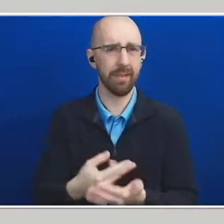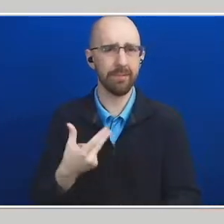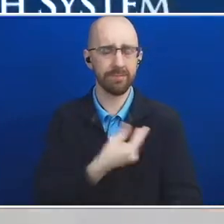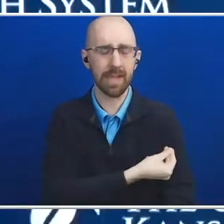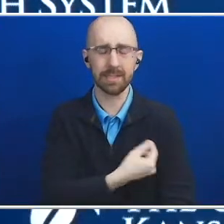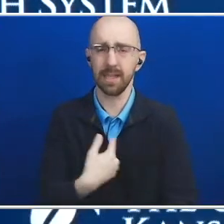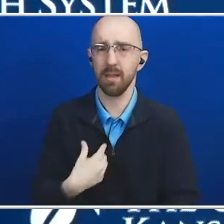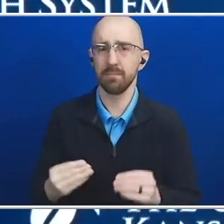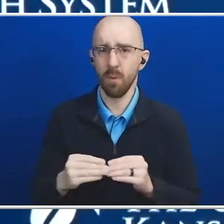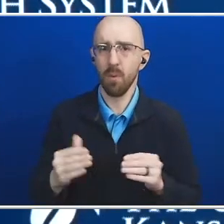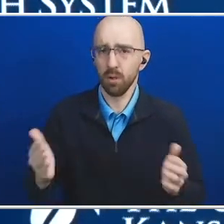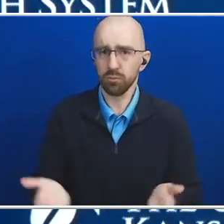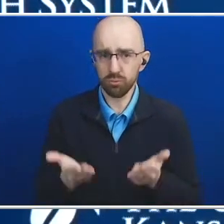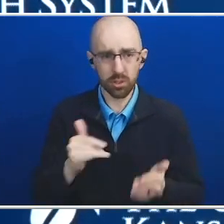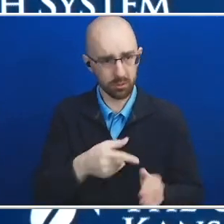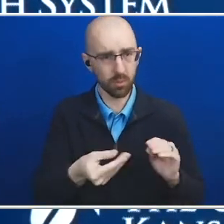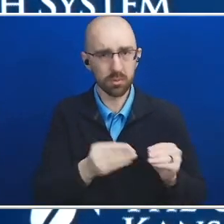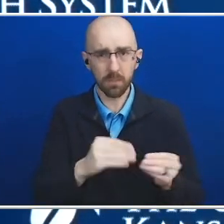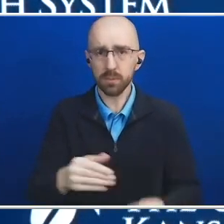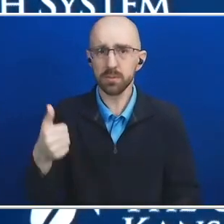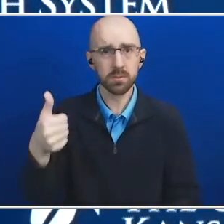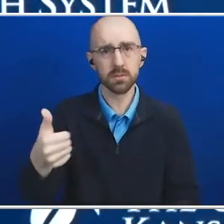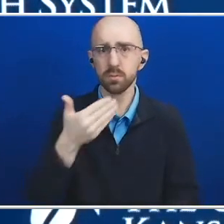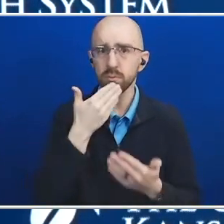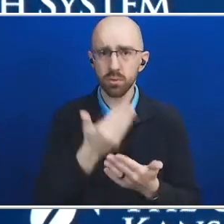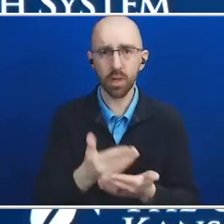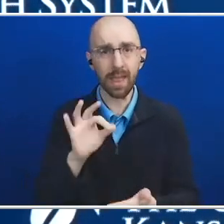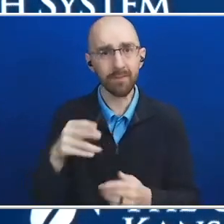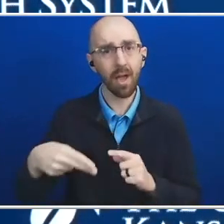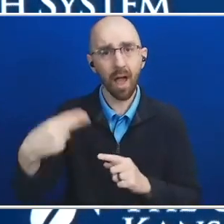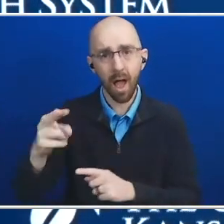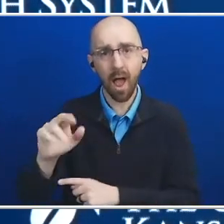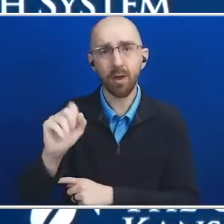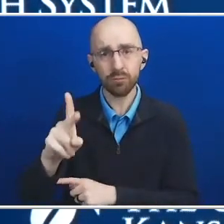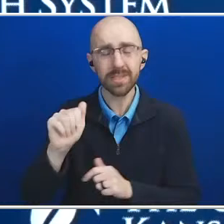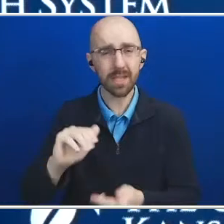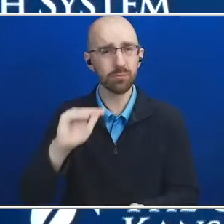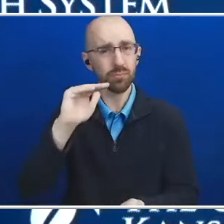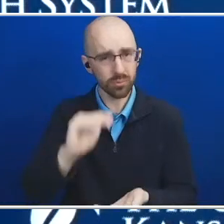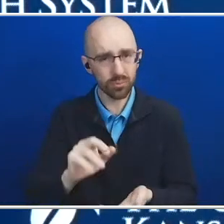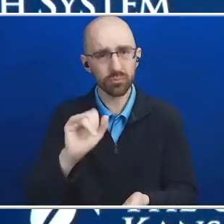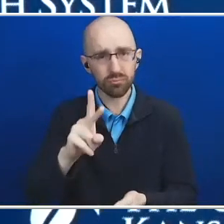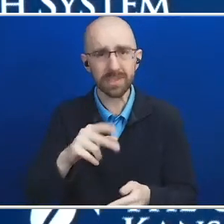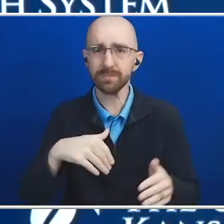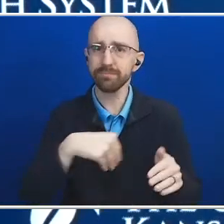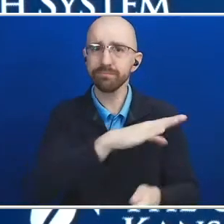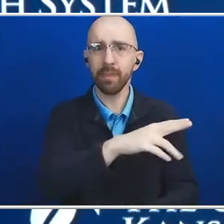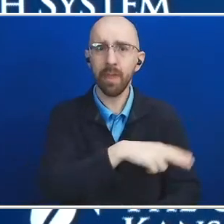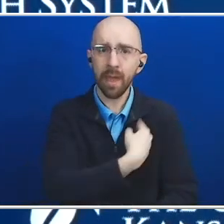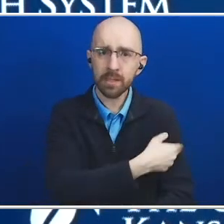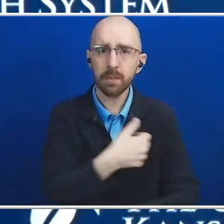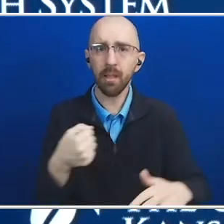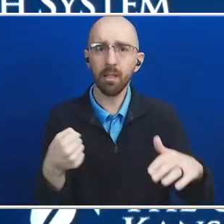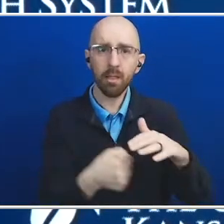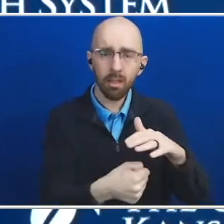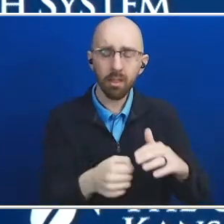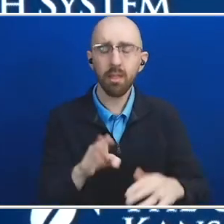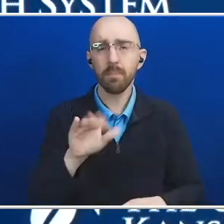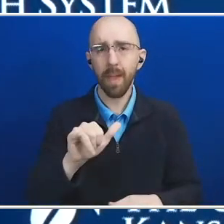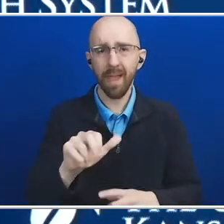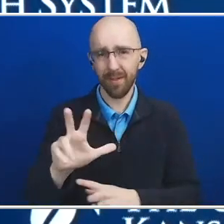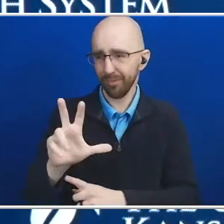those numbers, especially if you're high risk. If you can reduce your risk of going to the hospital by 30, 40, or